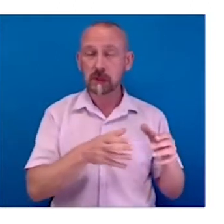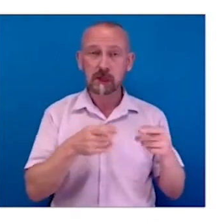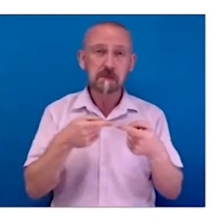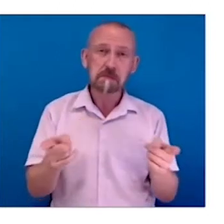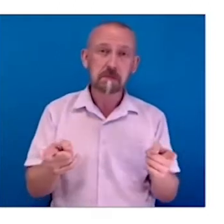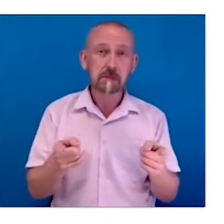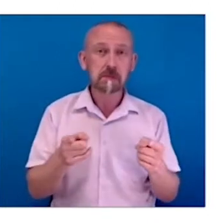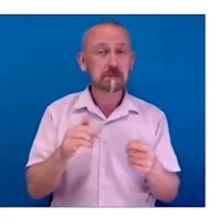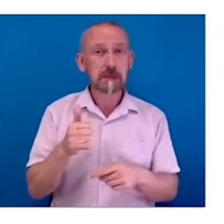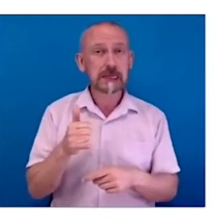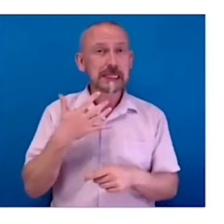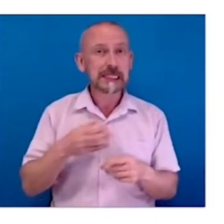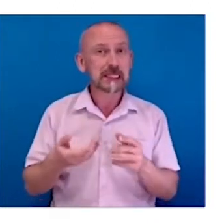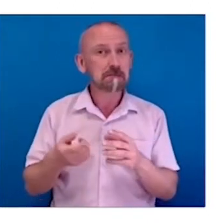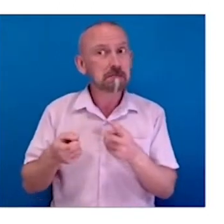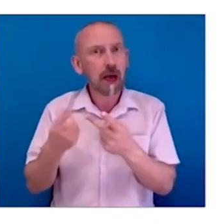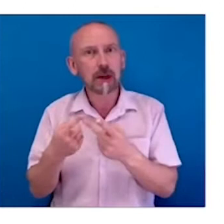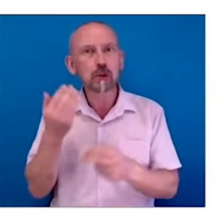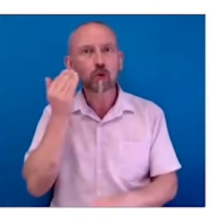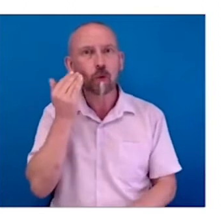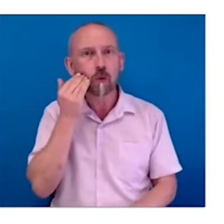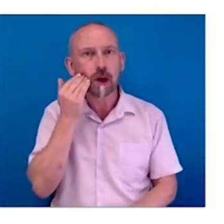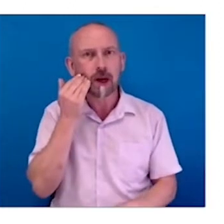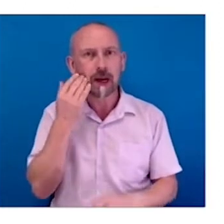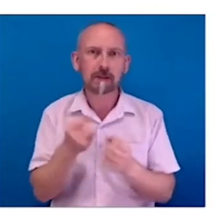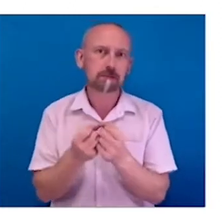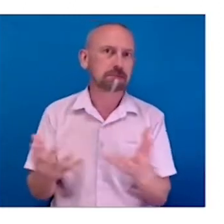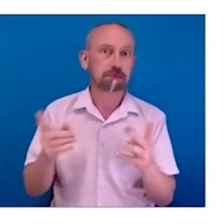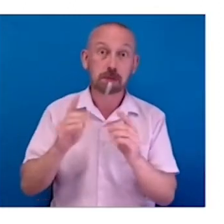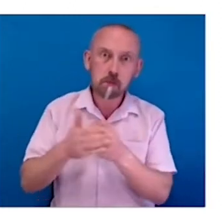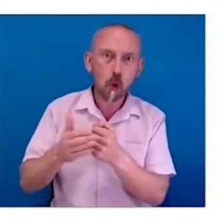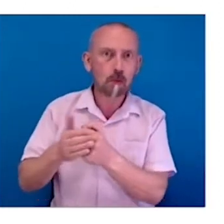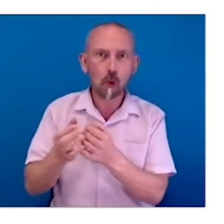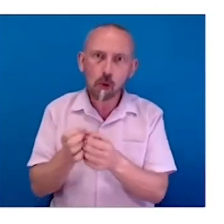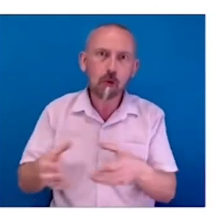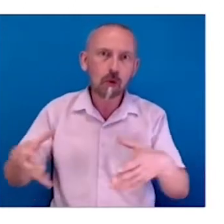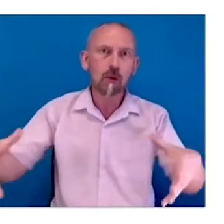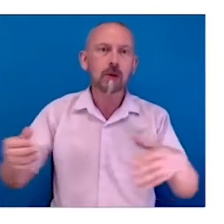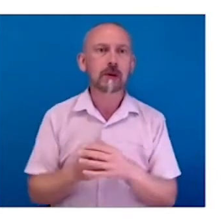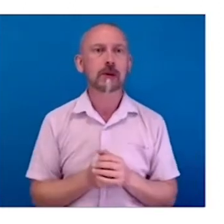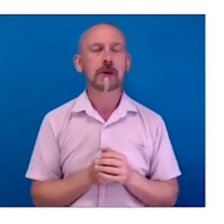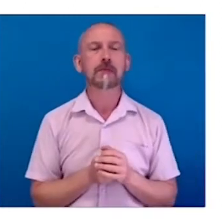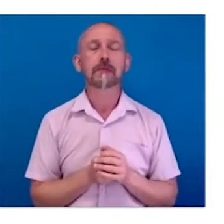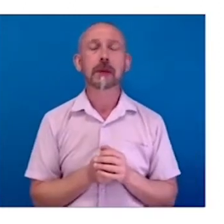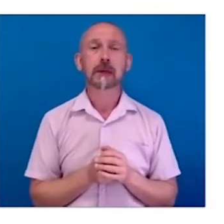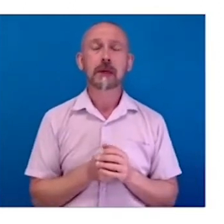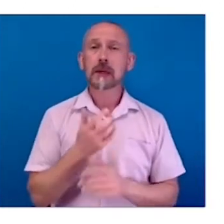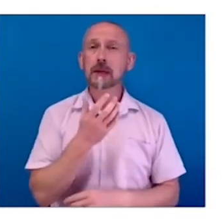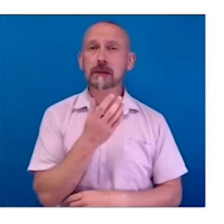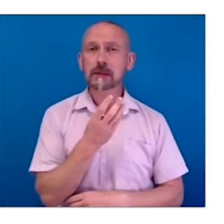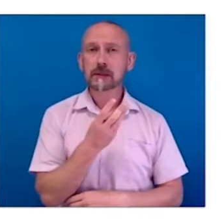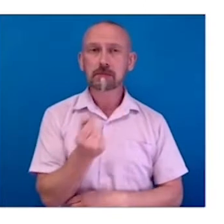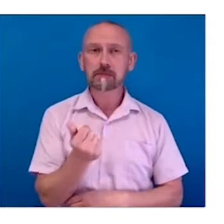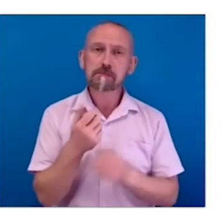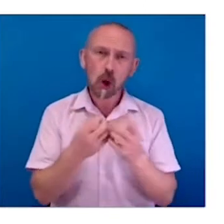range of software solutions to producing music. Many people will also use a combination of several or